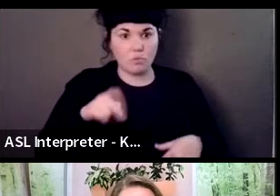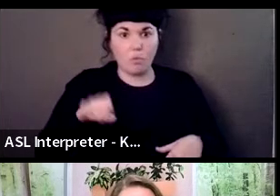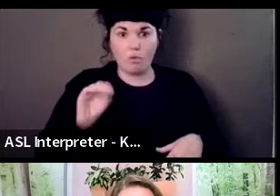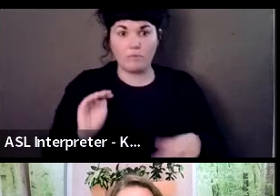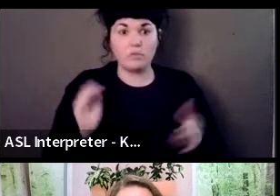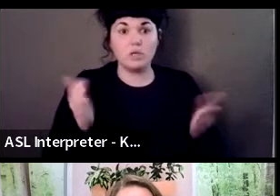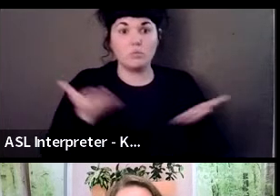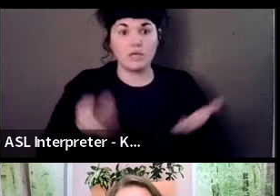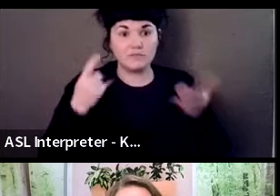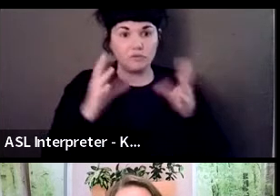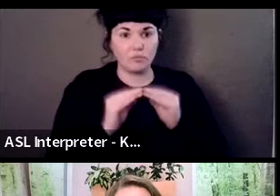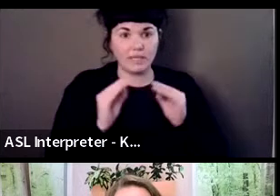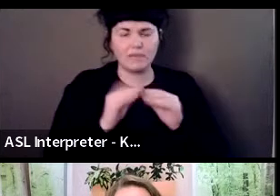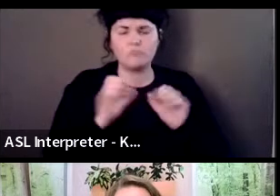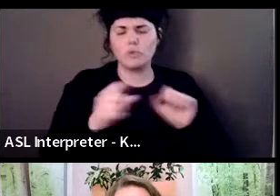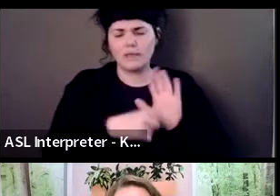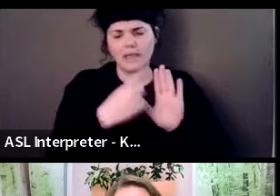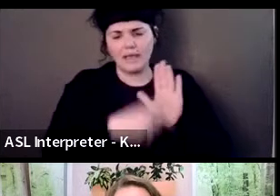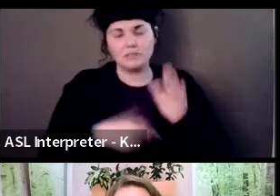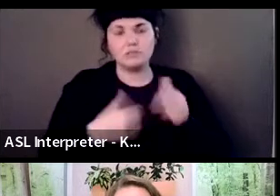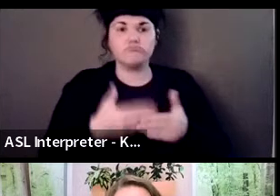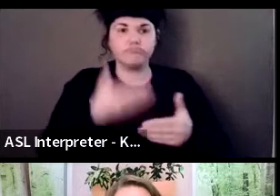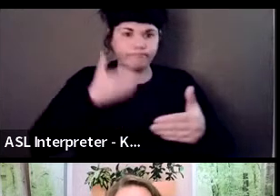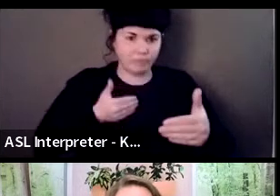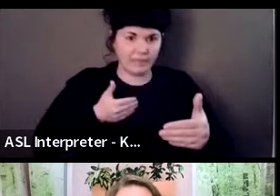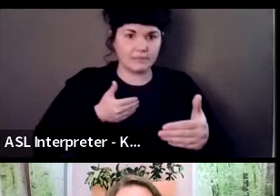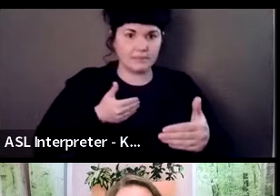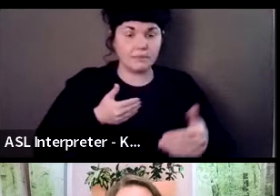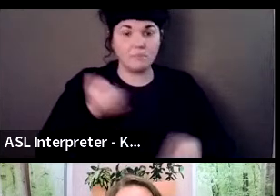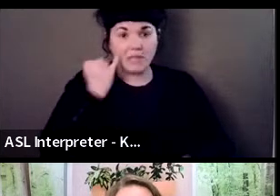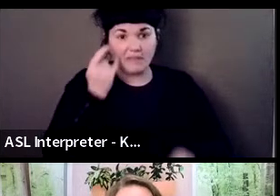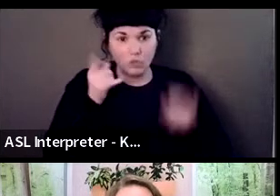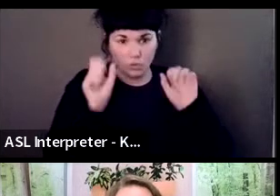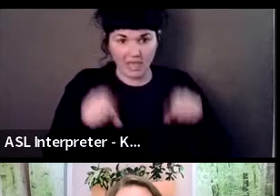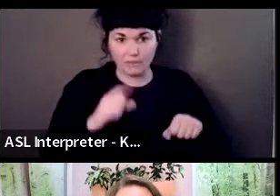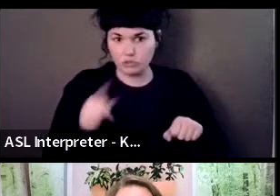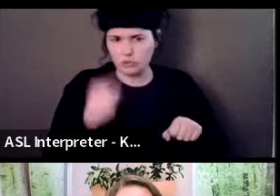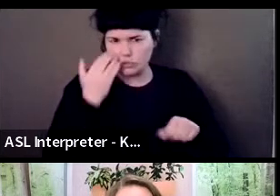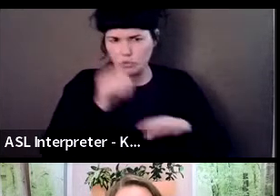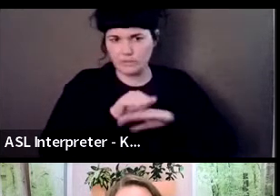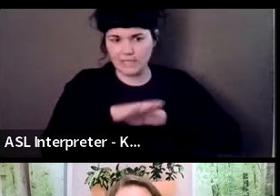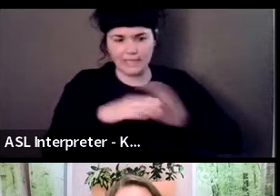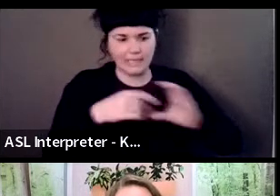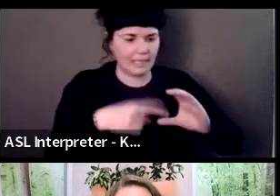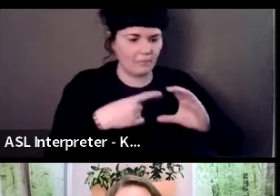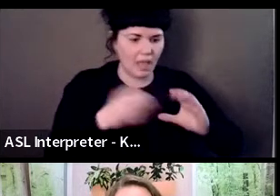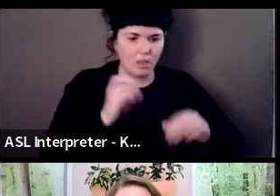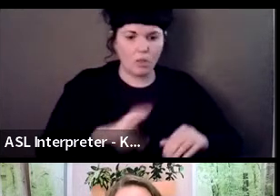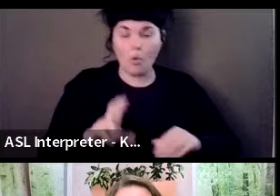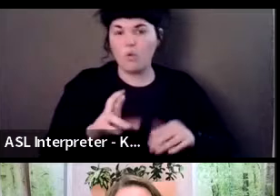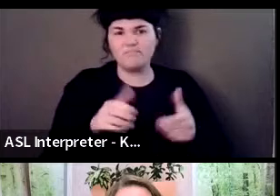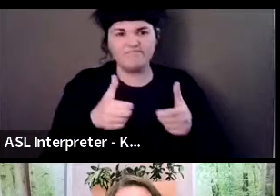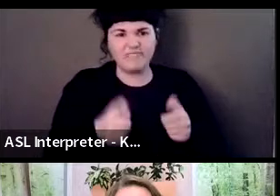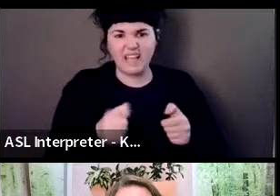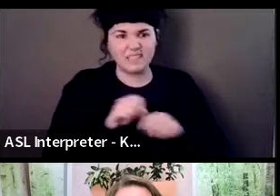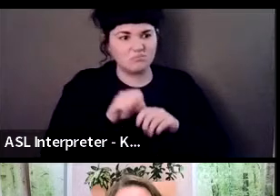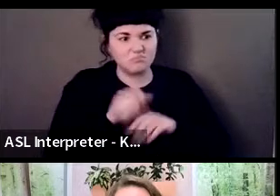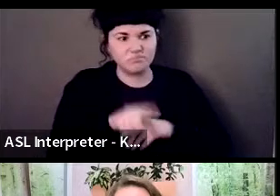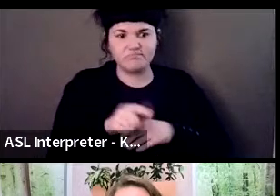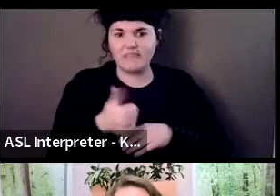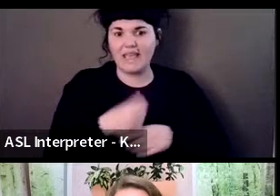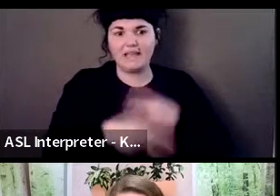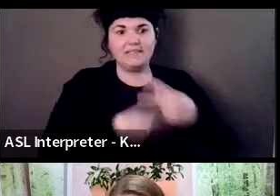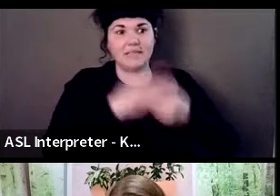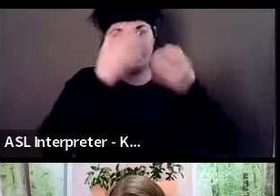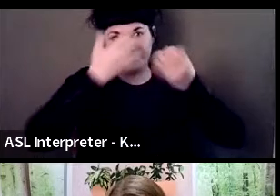to cancel that in advance of the meeting. If you can just either send an email or send us a text, any kind of notification to